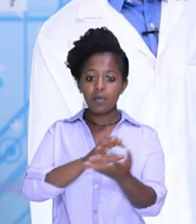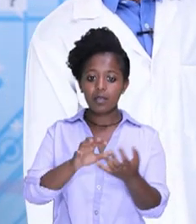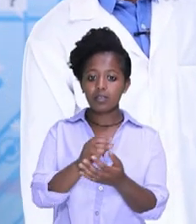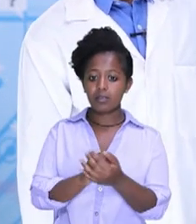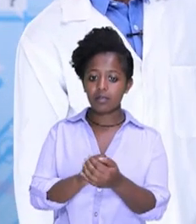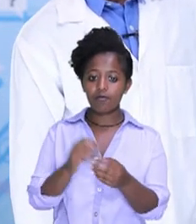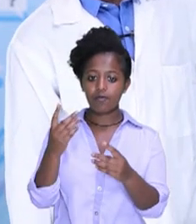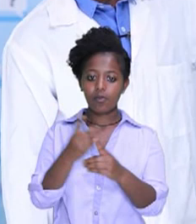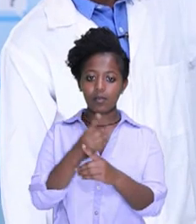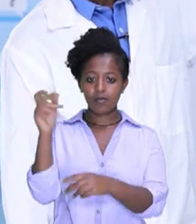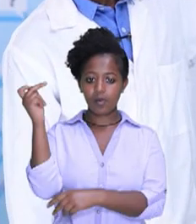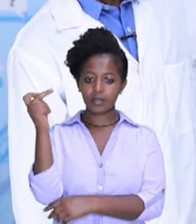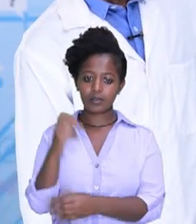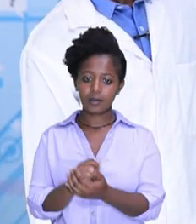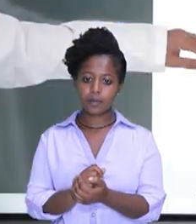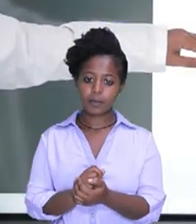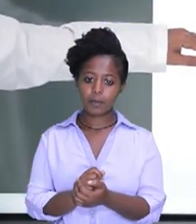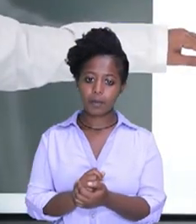deciduous forests.